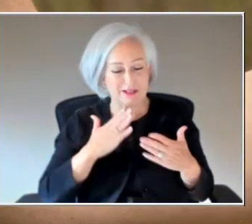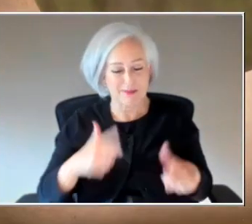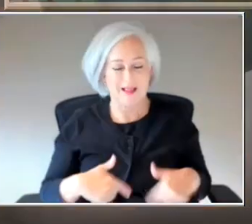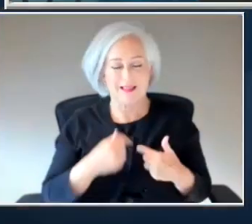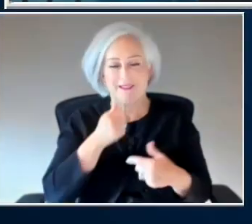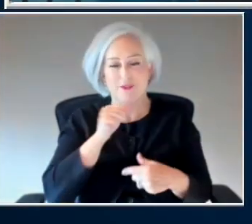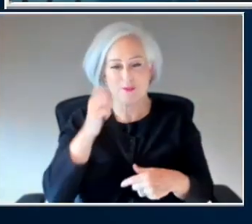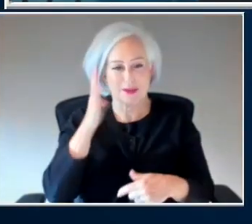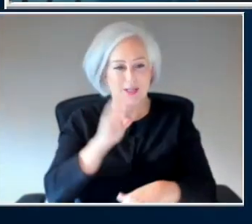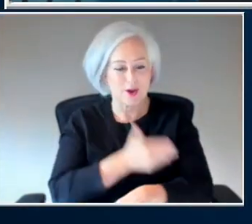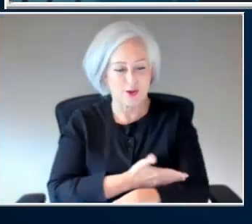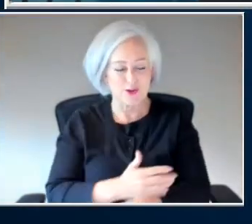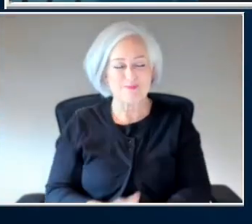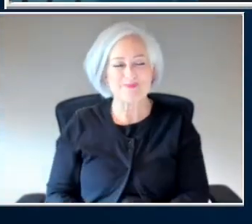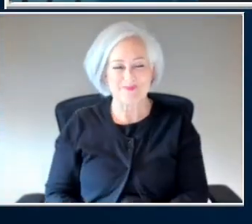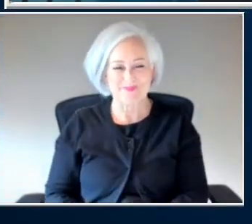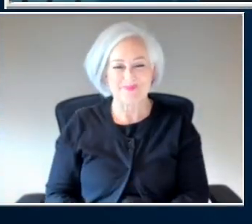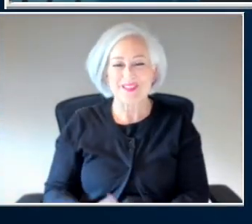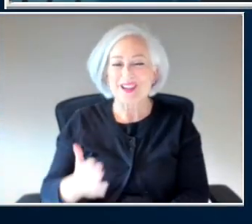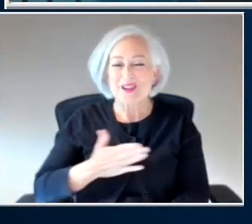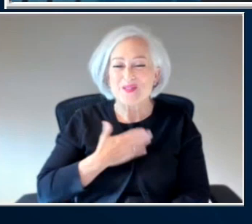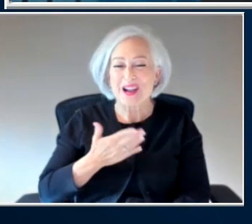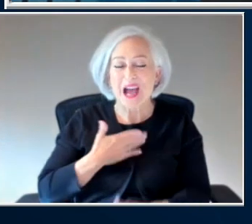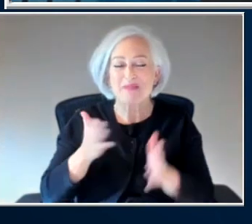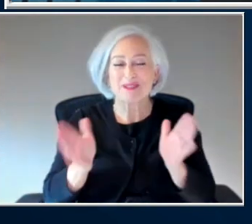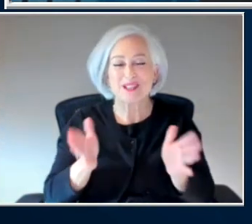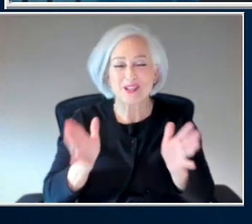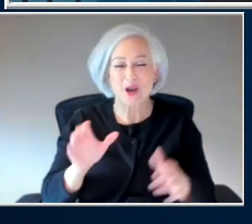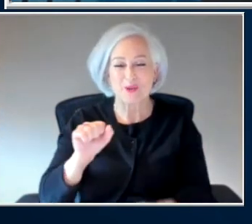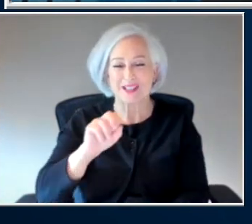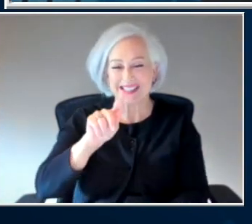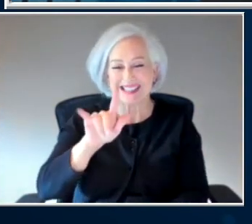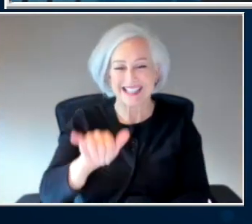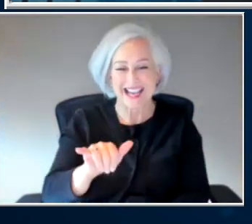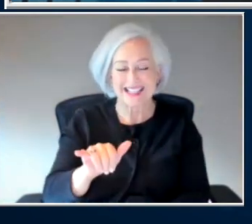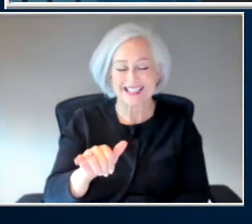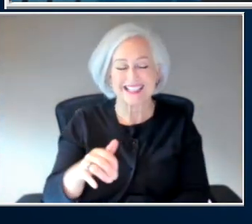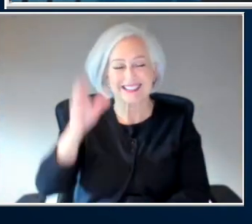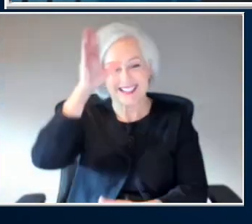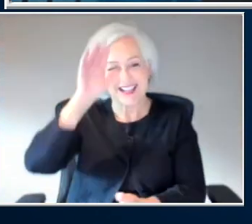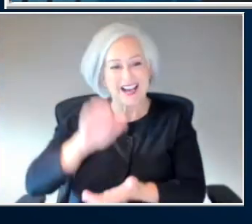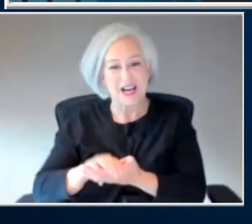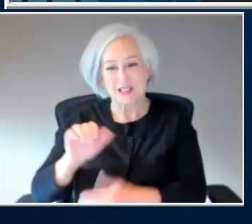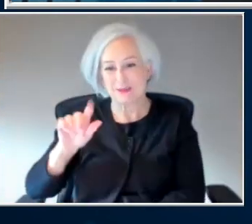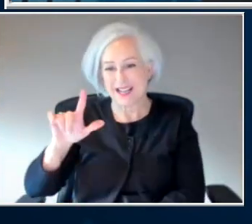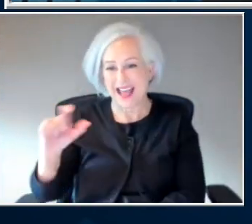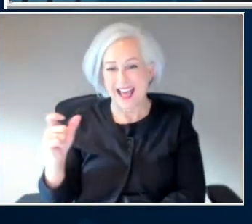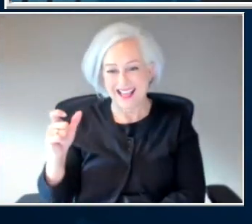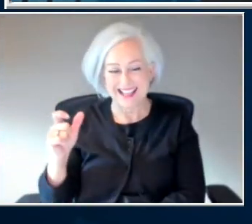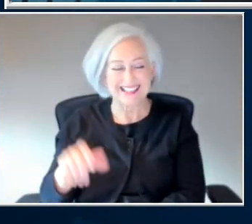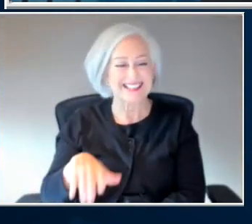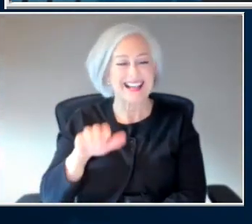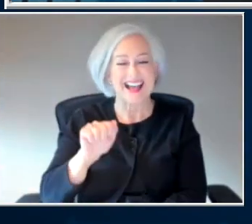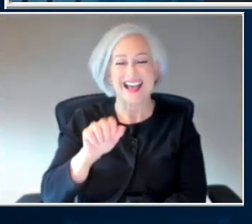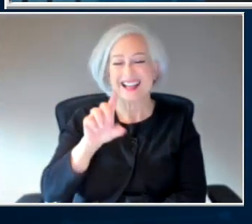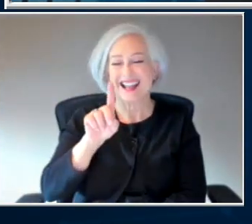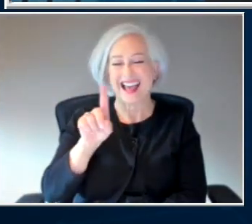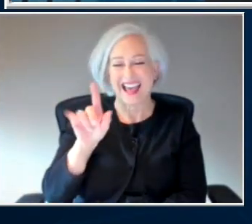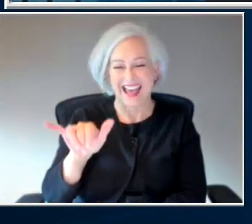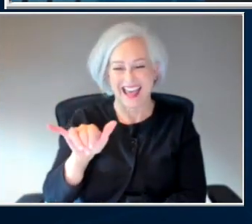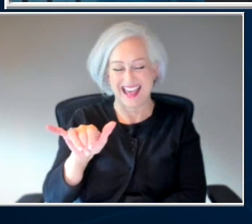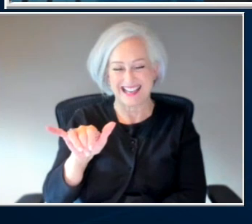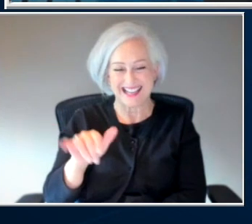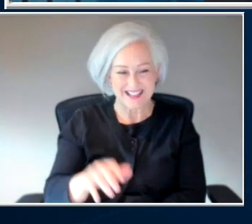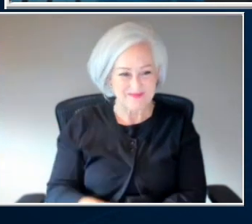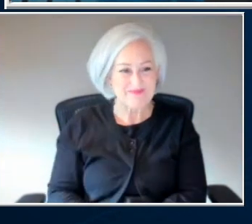And we are so happy to be talking more with Stacey alongside her husband, Alex, and of course, little Addie right there with you. You told us Addie